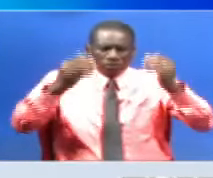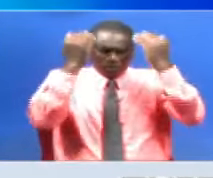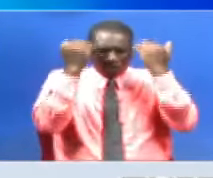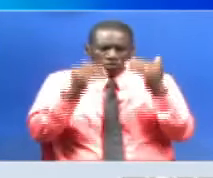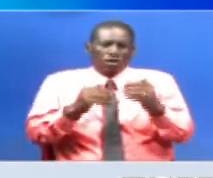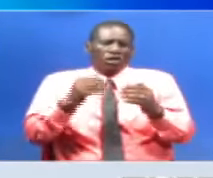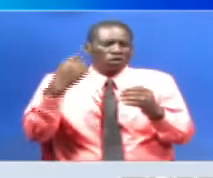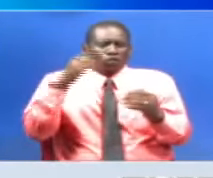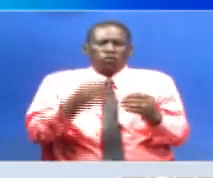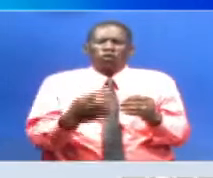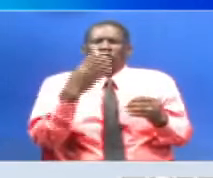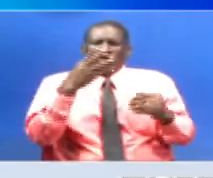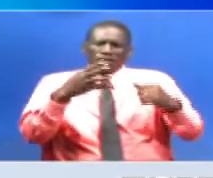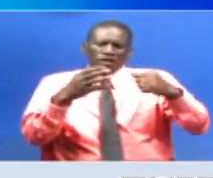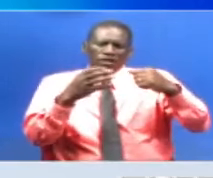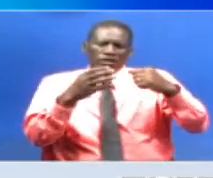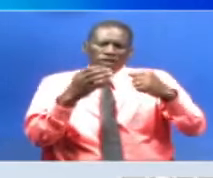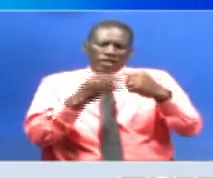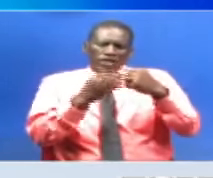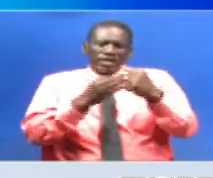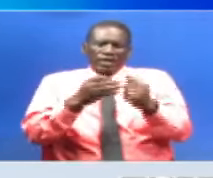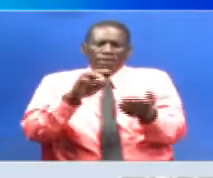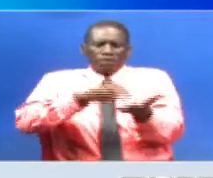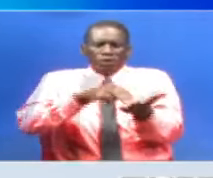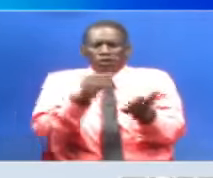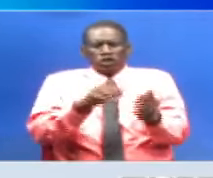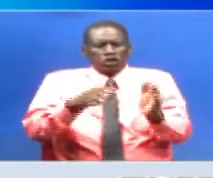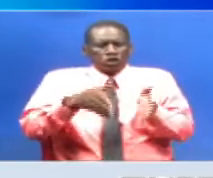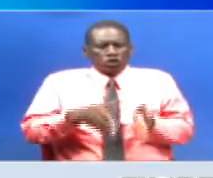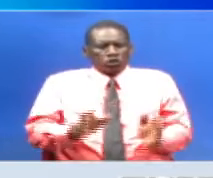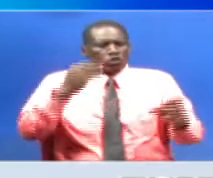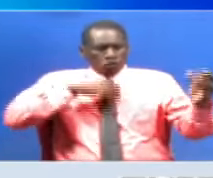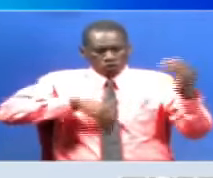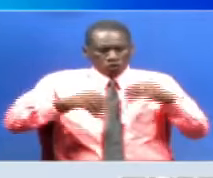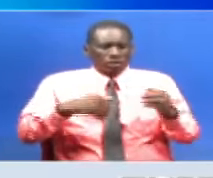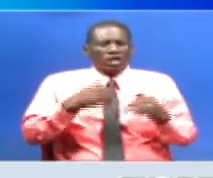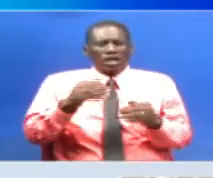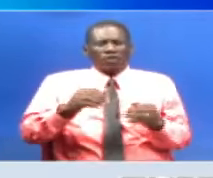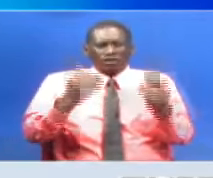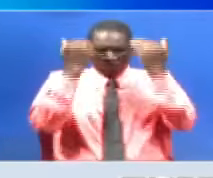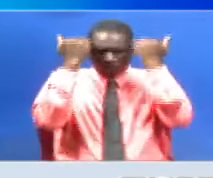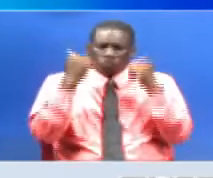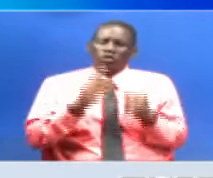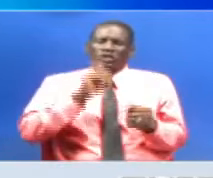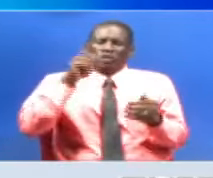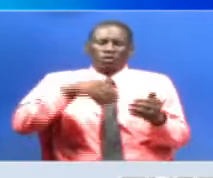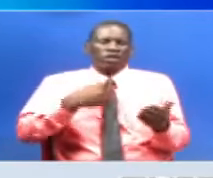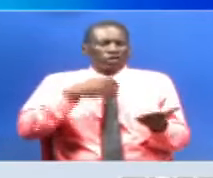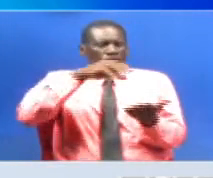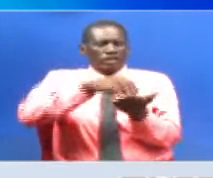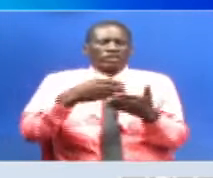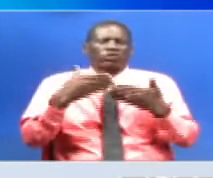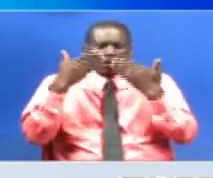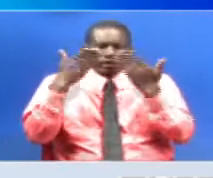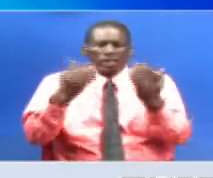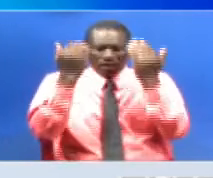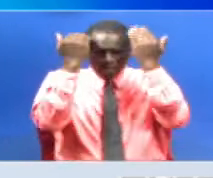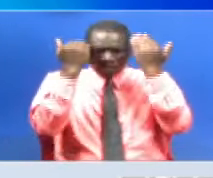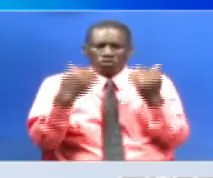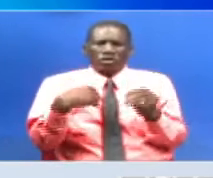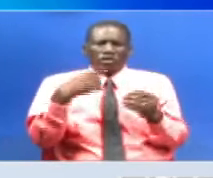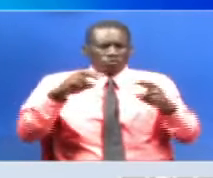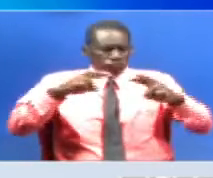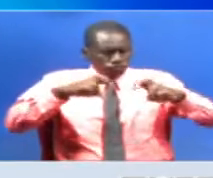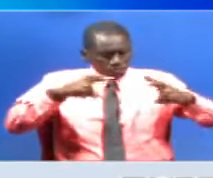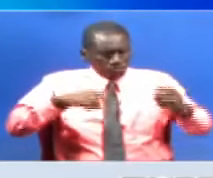million shillings road tender scandal after an anti-corruption court ruled that they have a case to answer. The court ruled that a cursory review of the